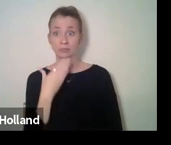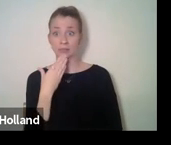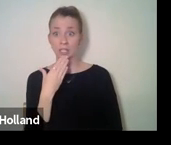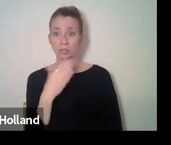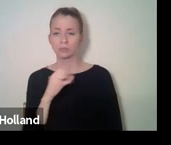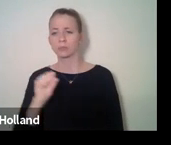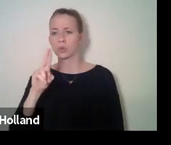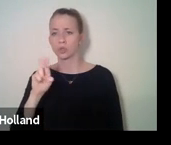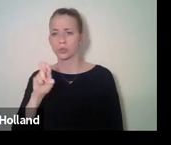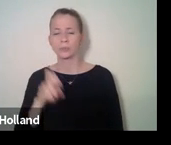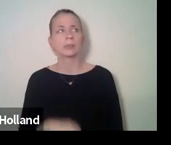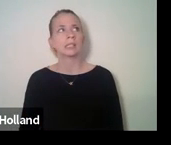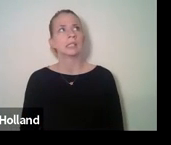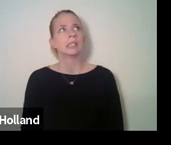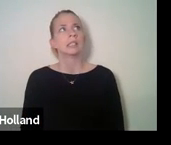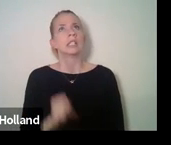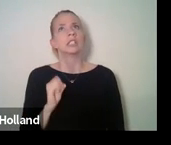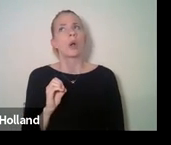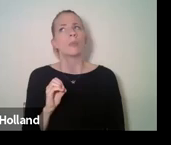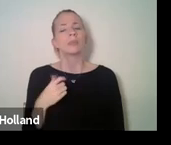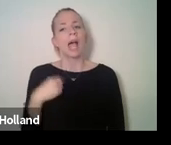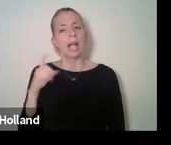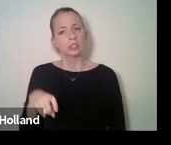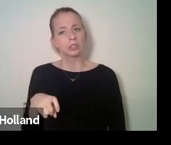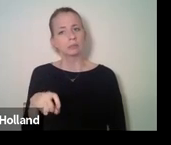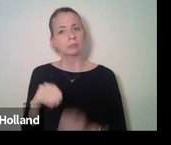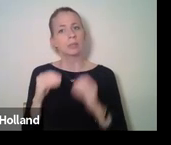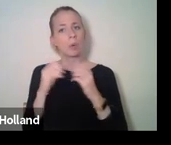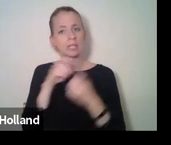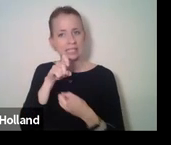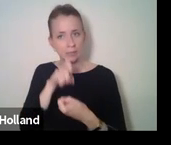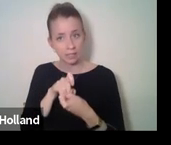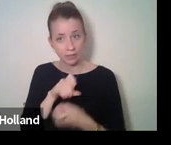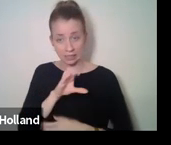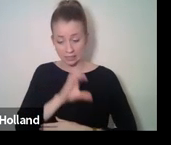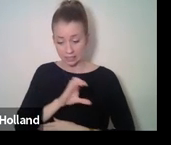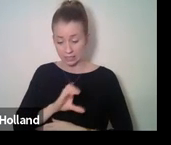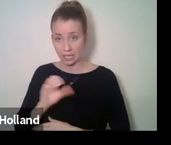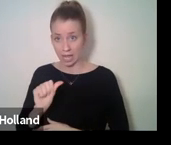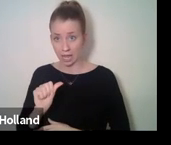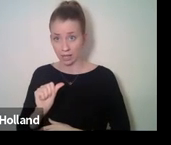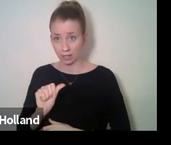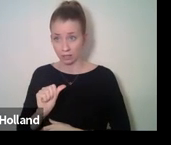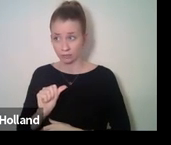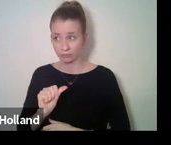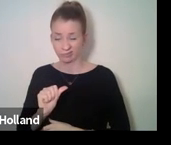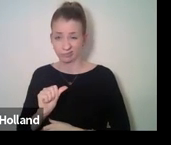So I guess I should be more precise. What community choice aggregation does